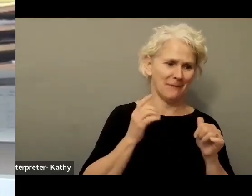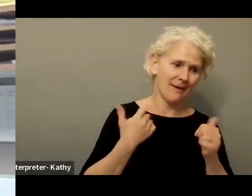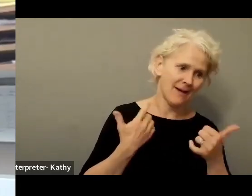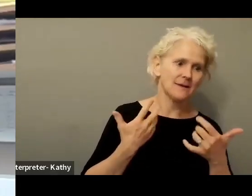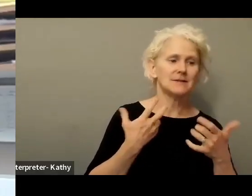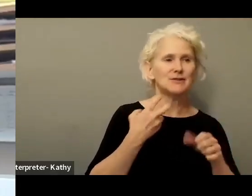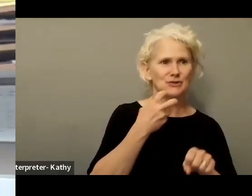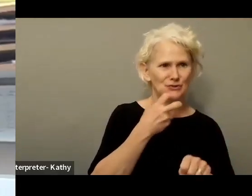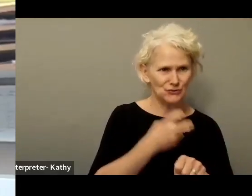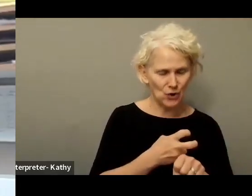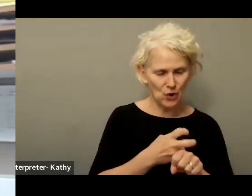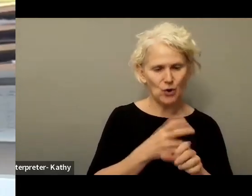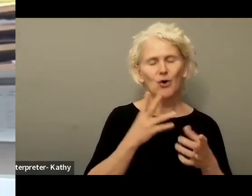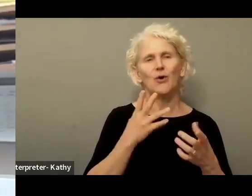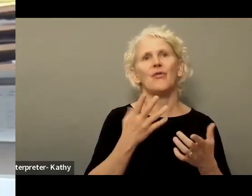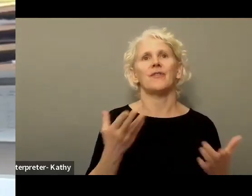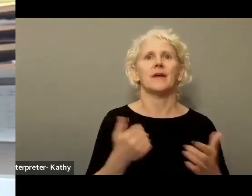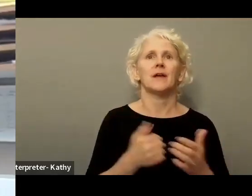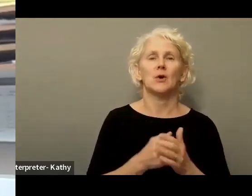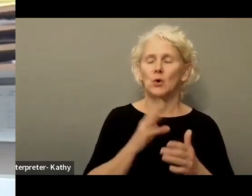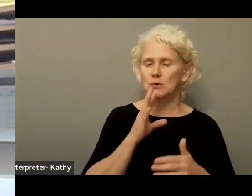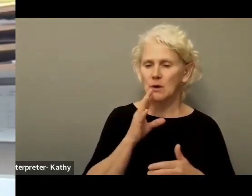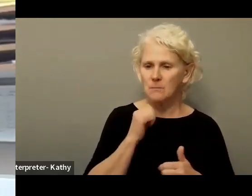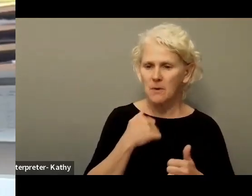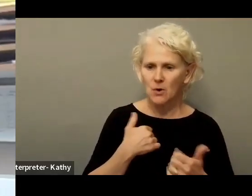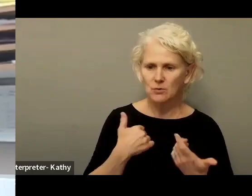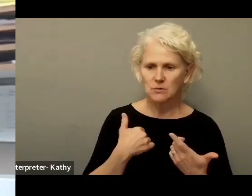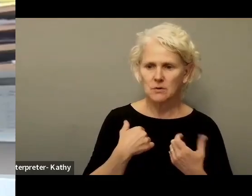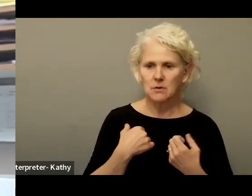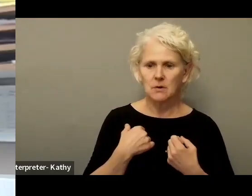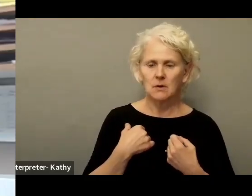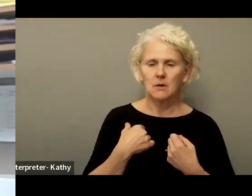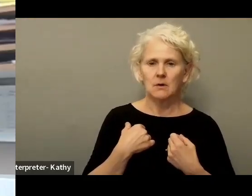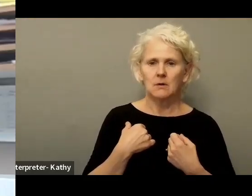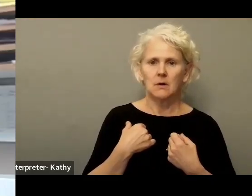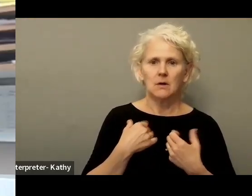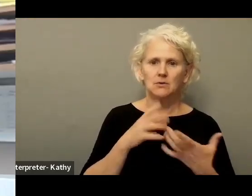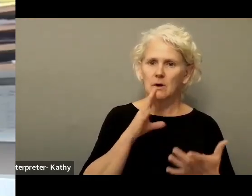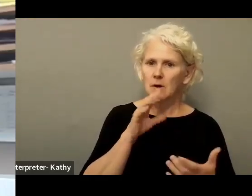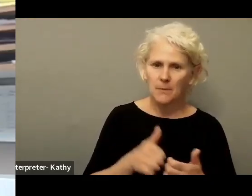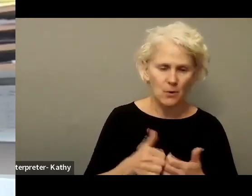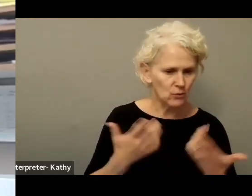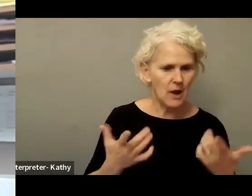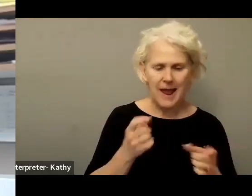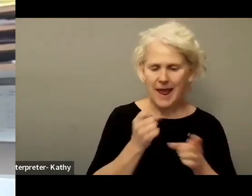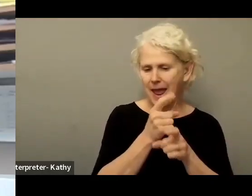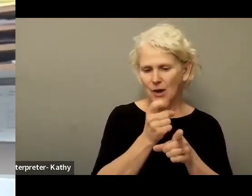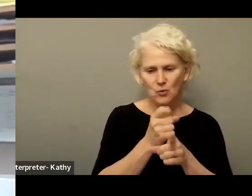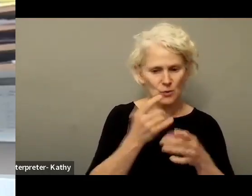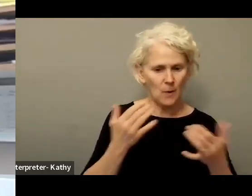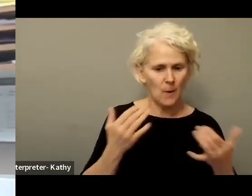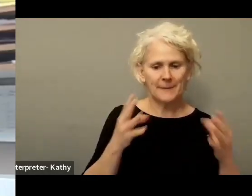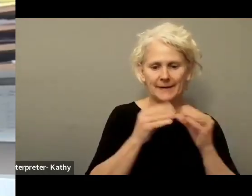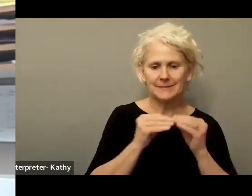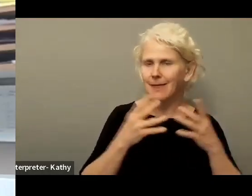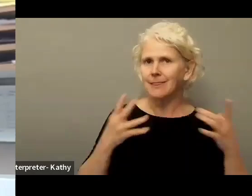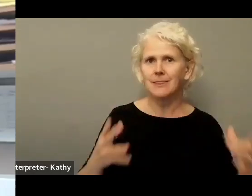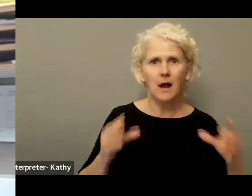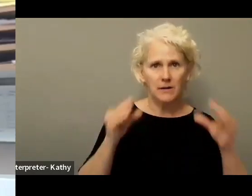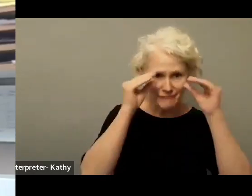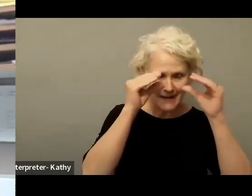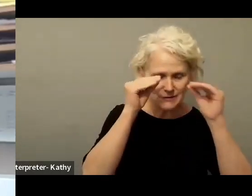is a hard thing. We talk at the Veterans Home, you guys. We've been talking a lot about. We're in our annual in-service right now. We do a lot of